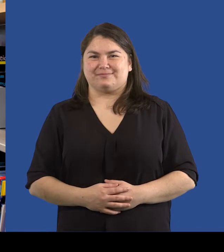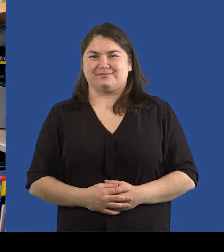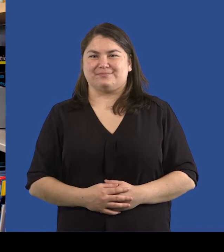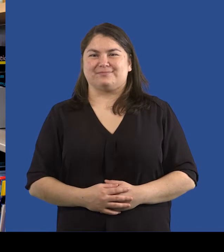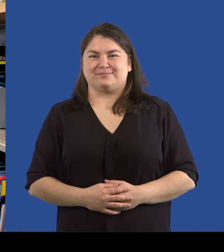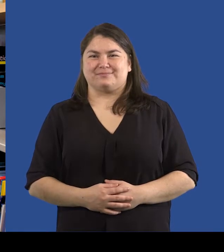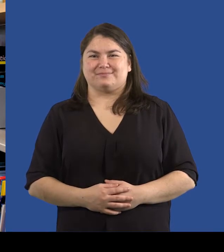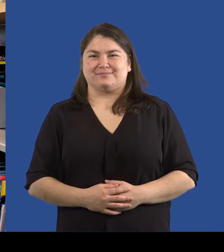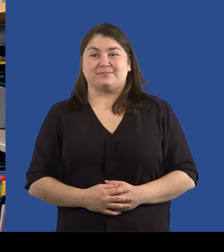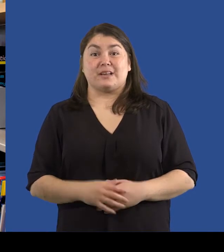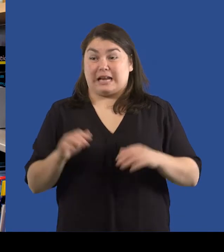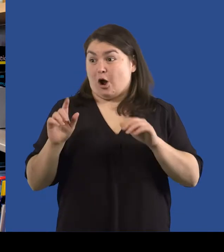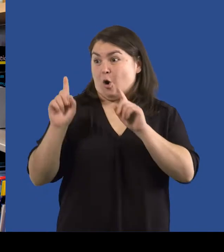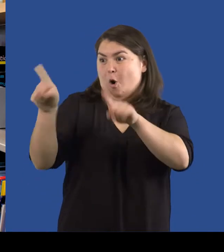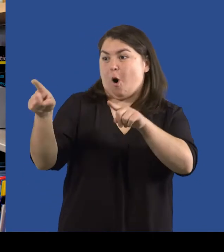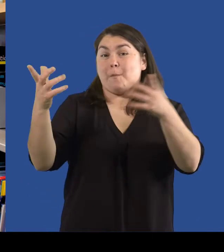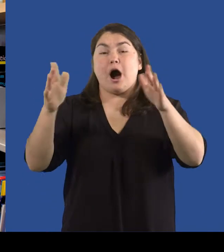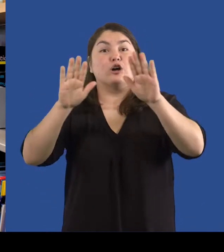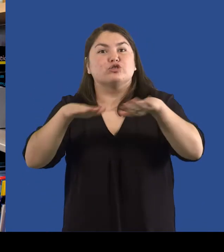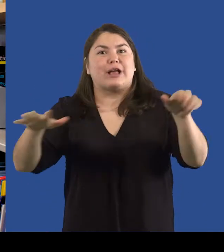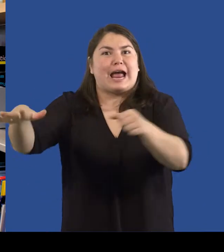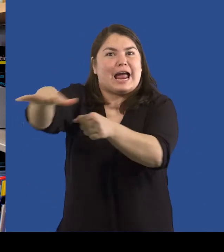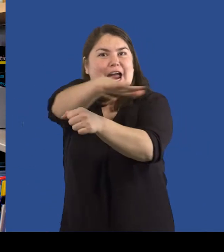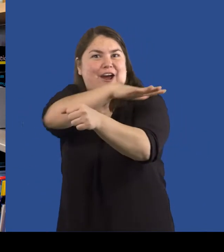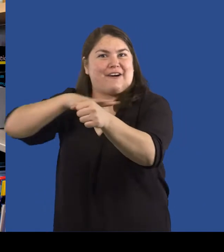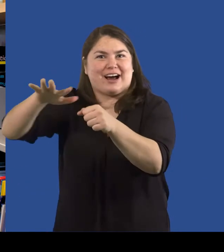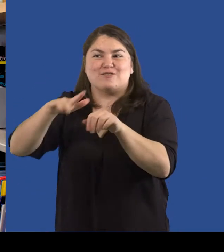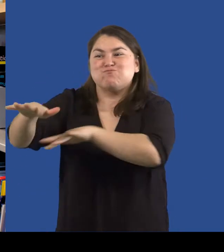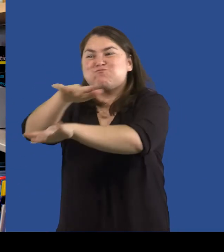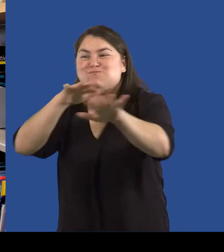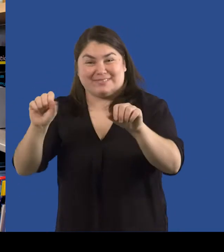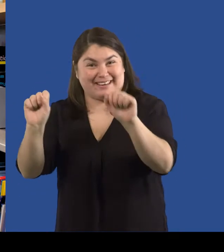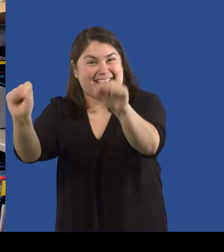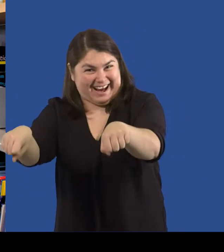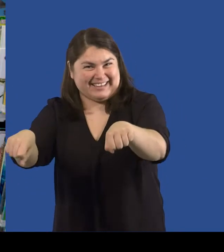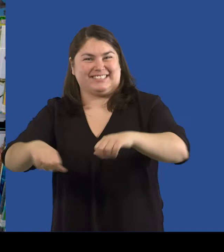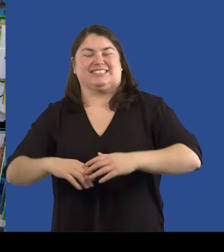I can go to the children's area.